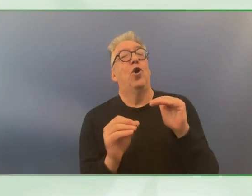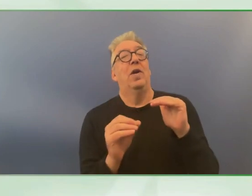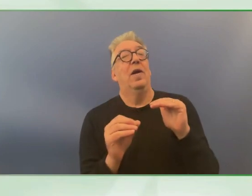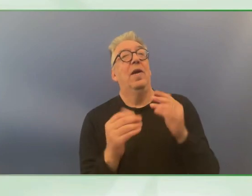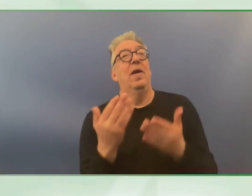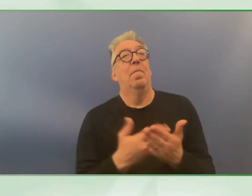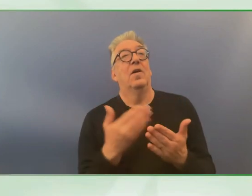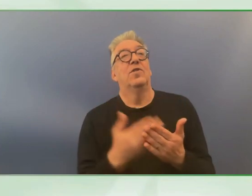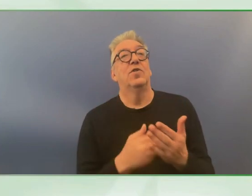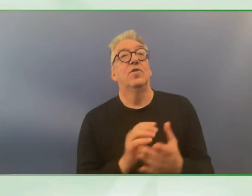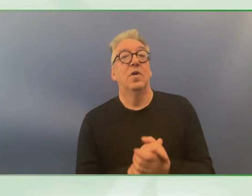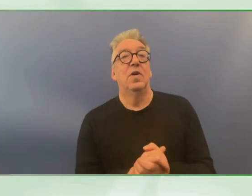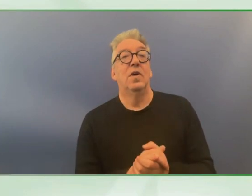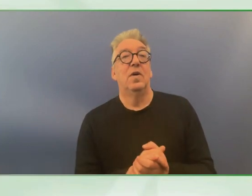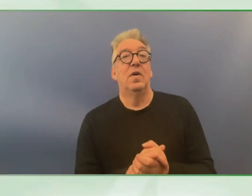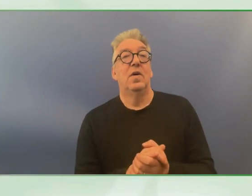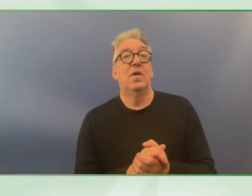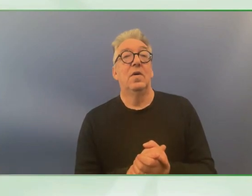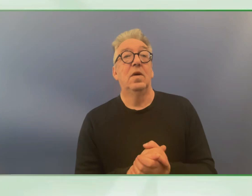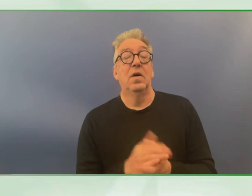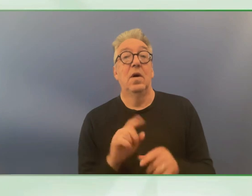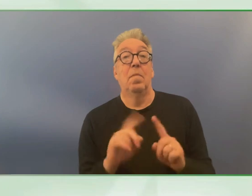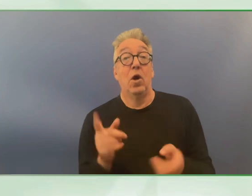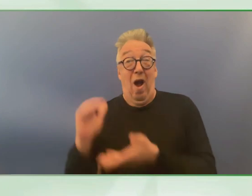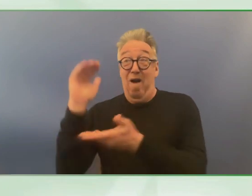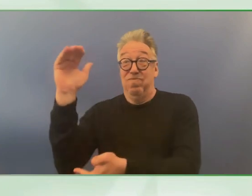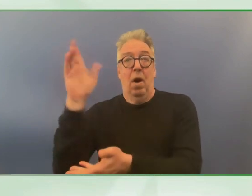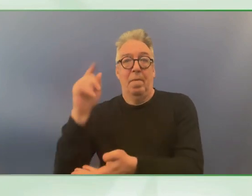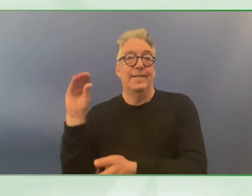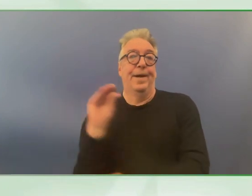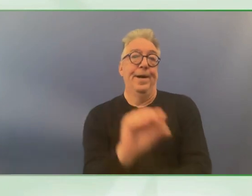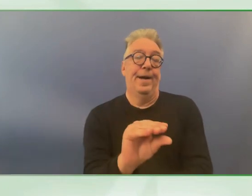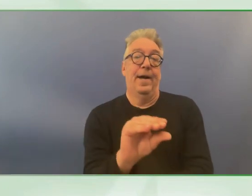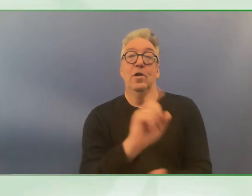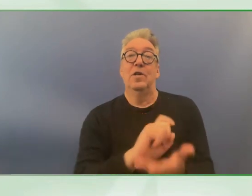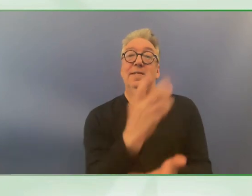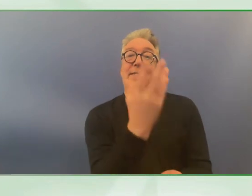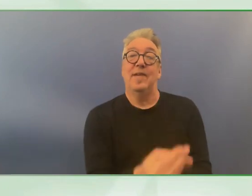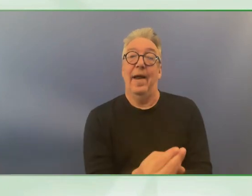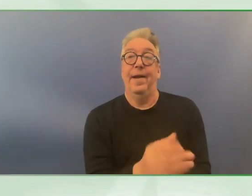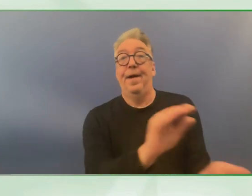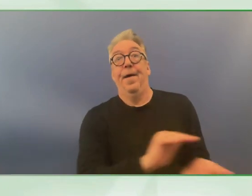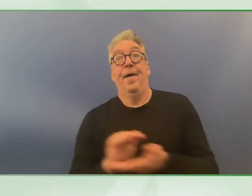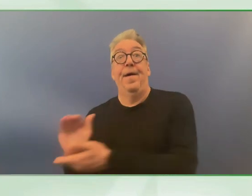this can take up more of my time, but it saves me a lot of pain in the long run.